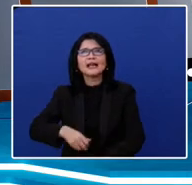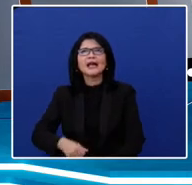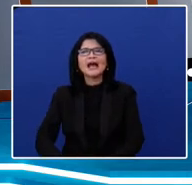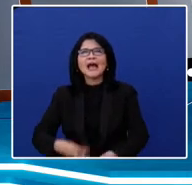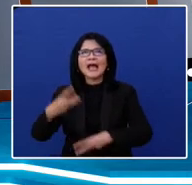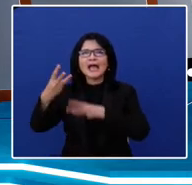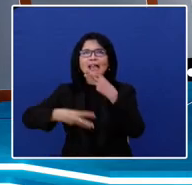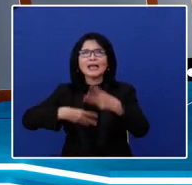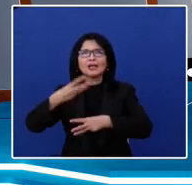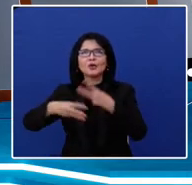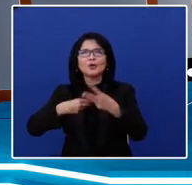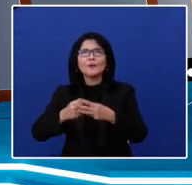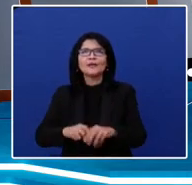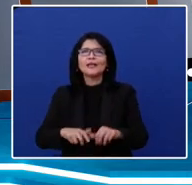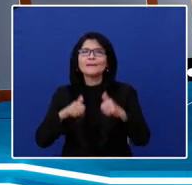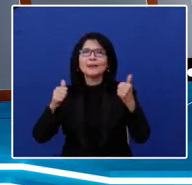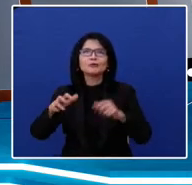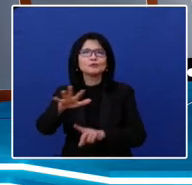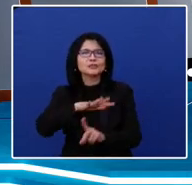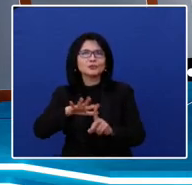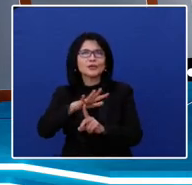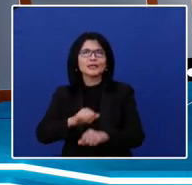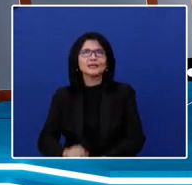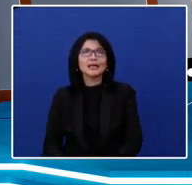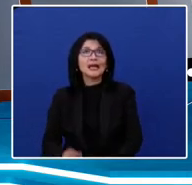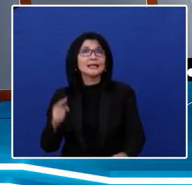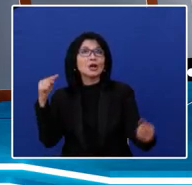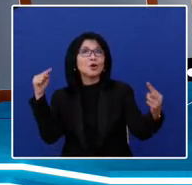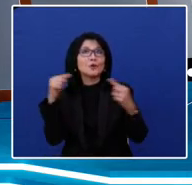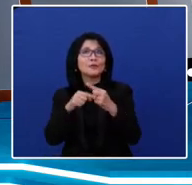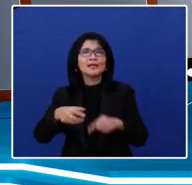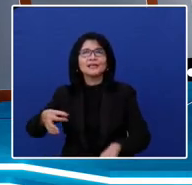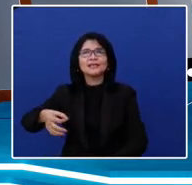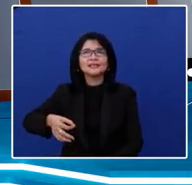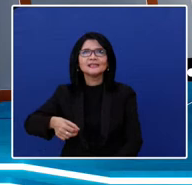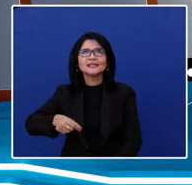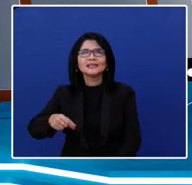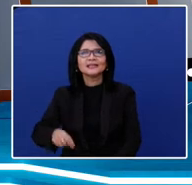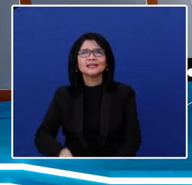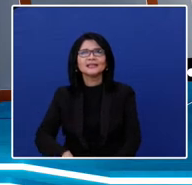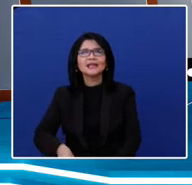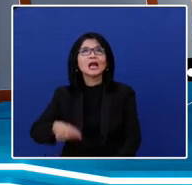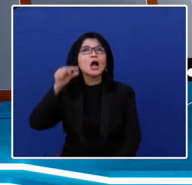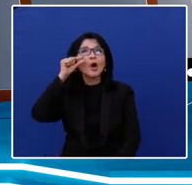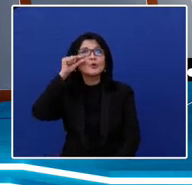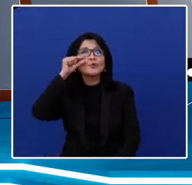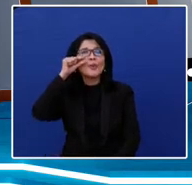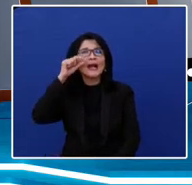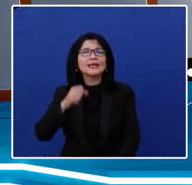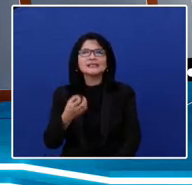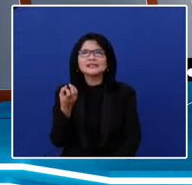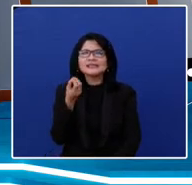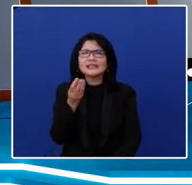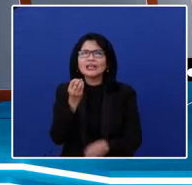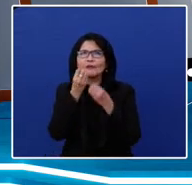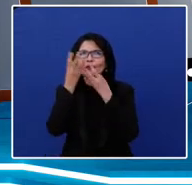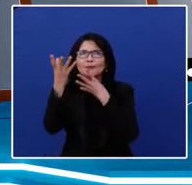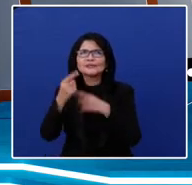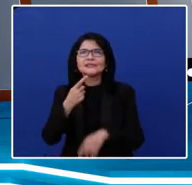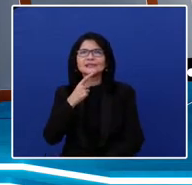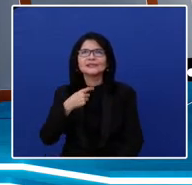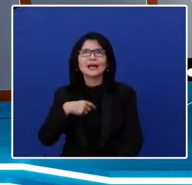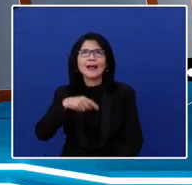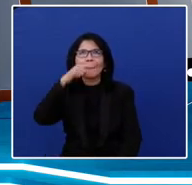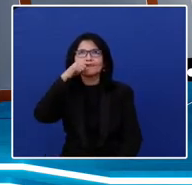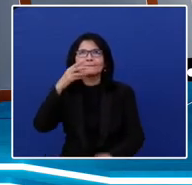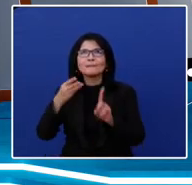enable Make A Brief introduction about Mister Boby hobi headset dr.dre in business administration from